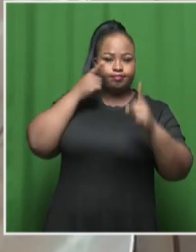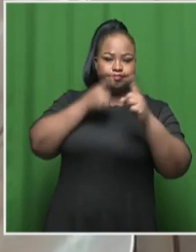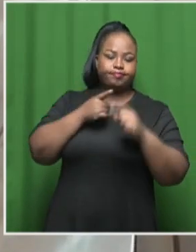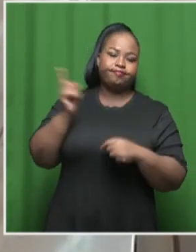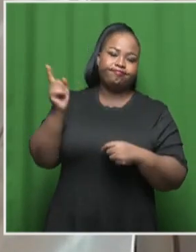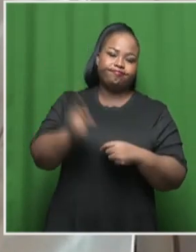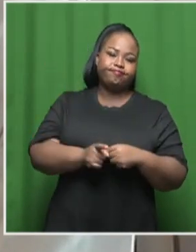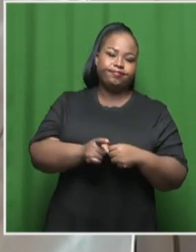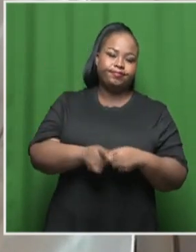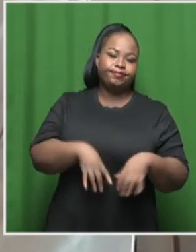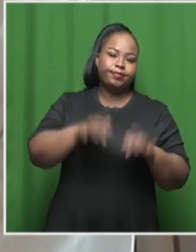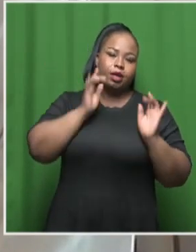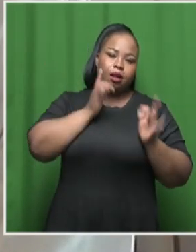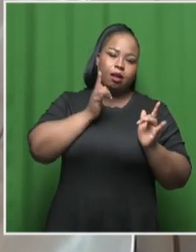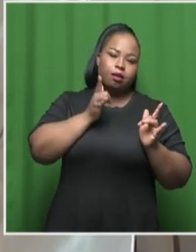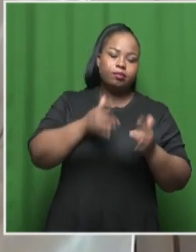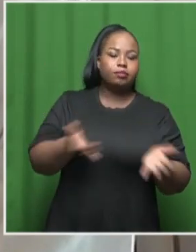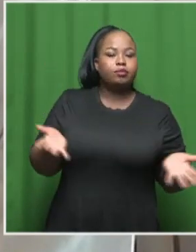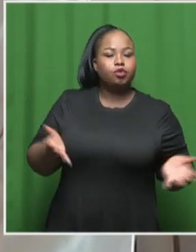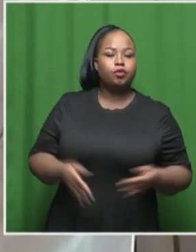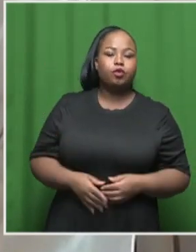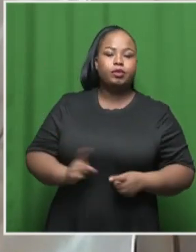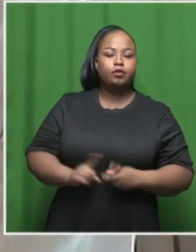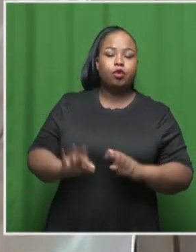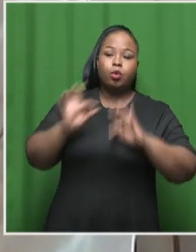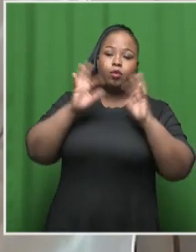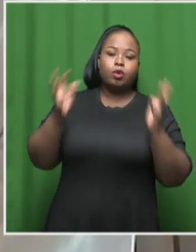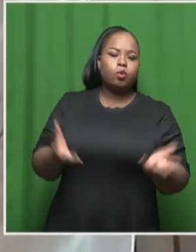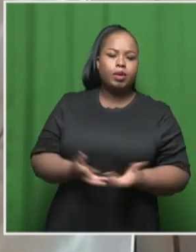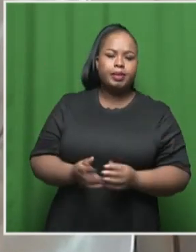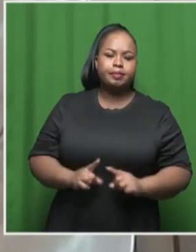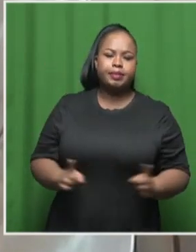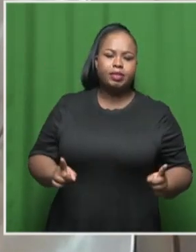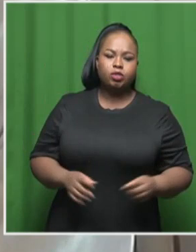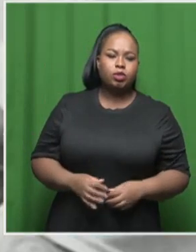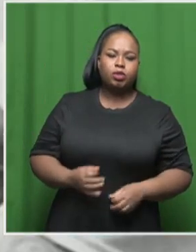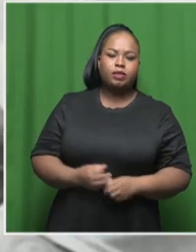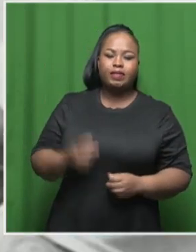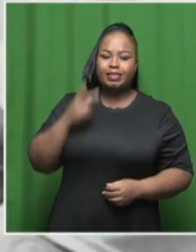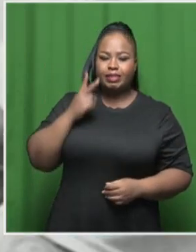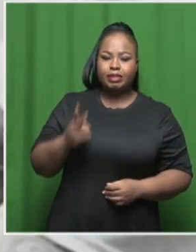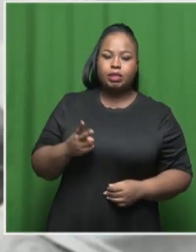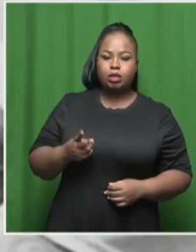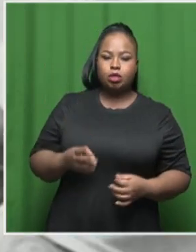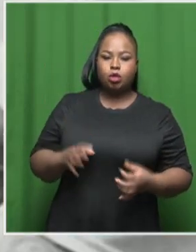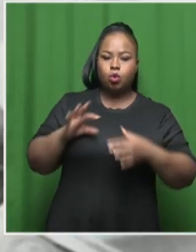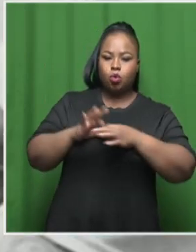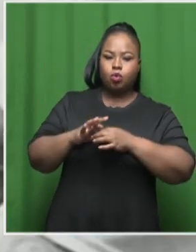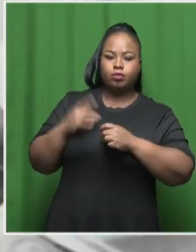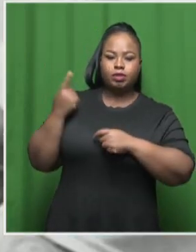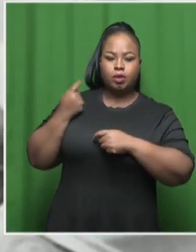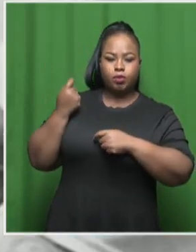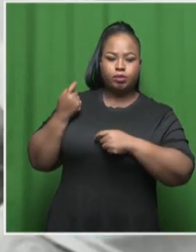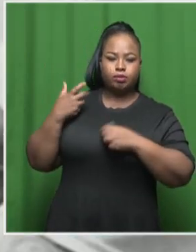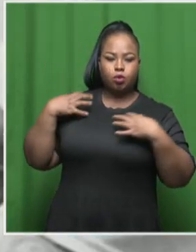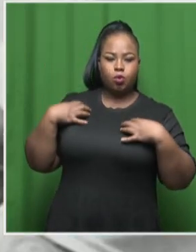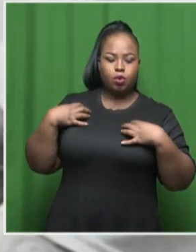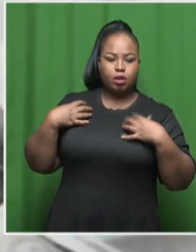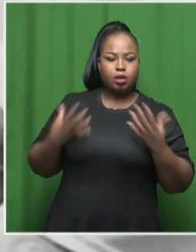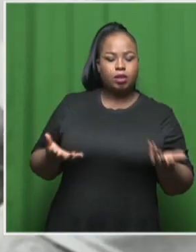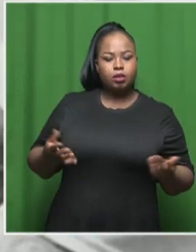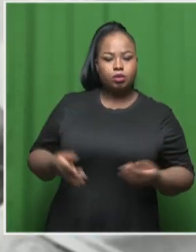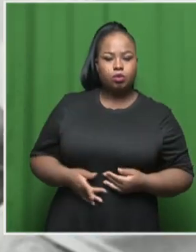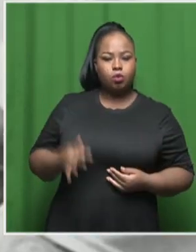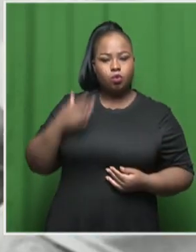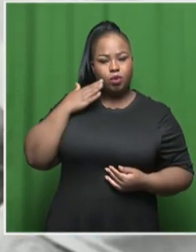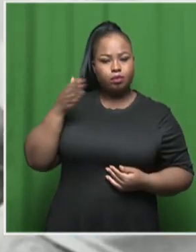come there, see work from artists from all over the world that you don't necessarily get to see in your hometown, you know, when